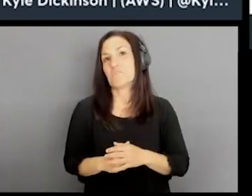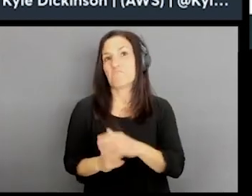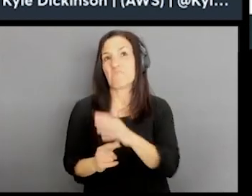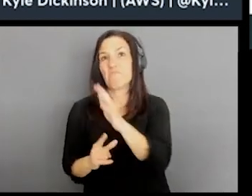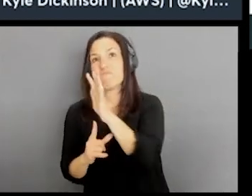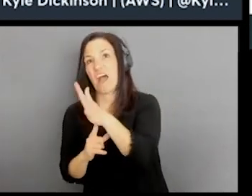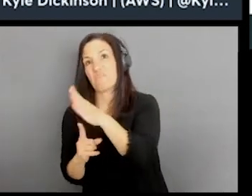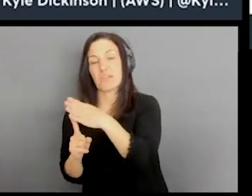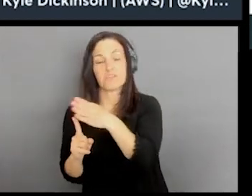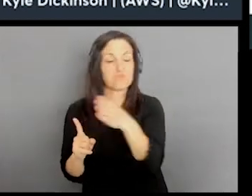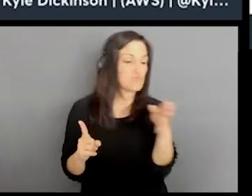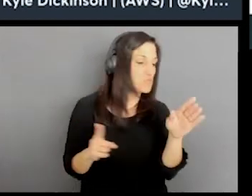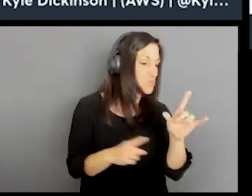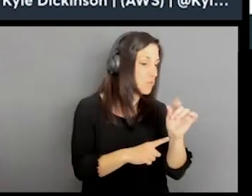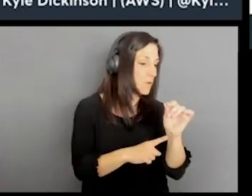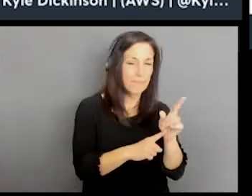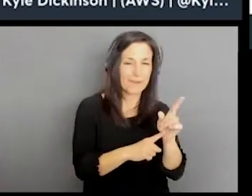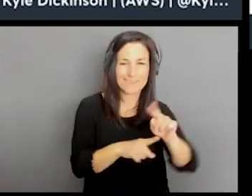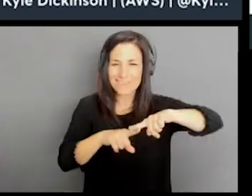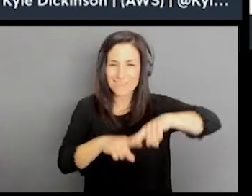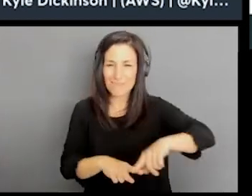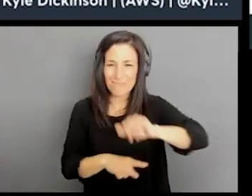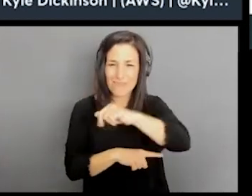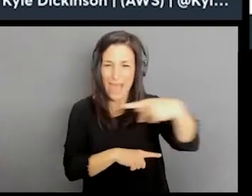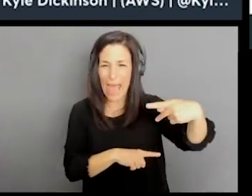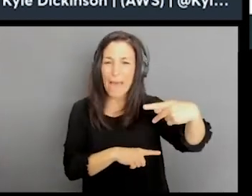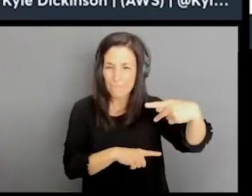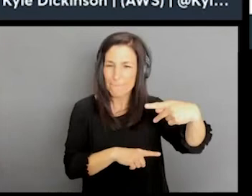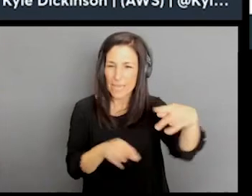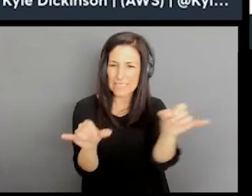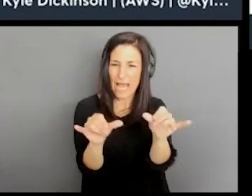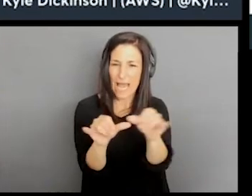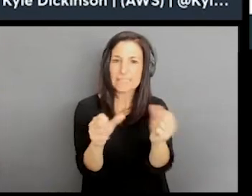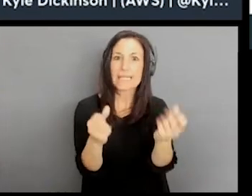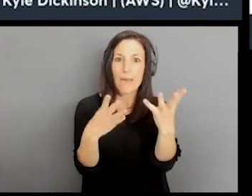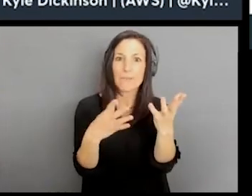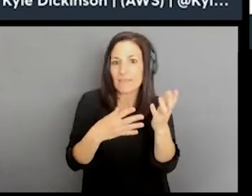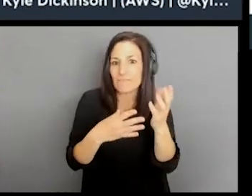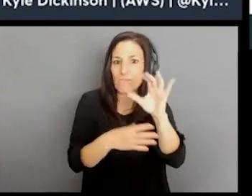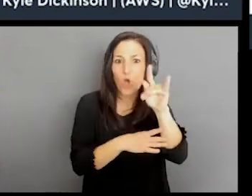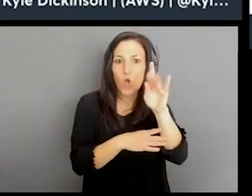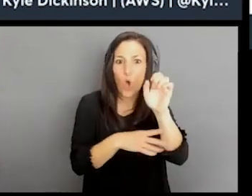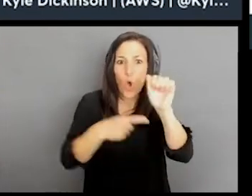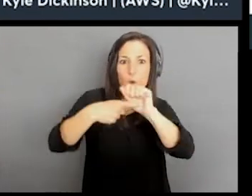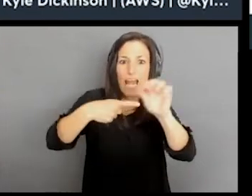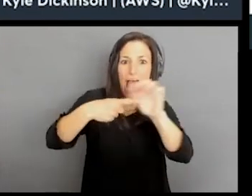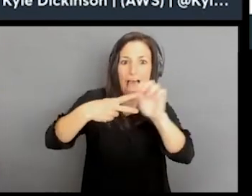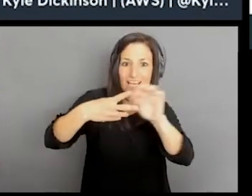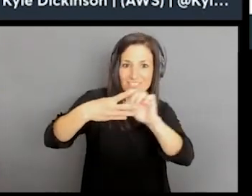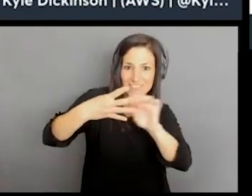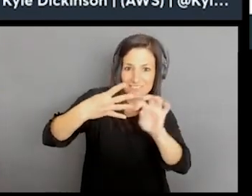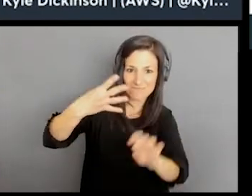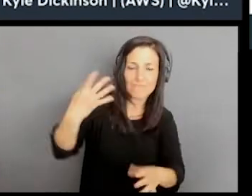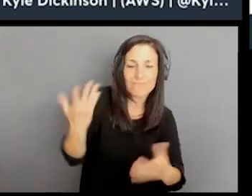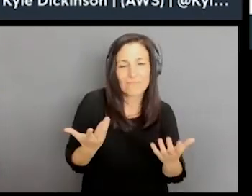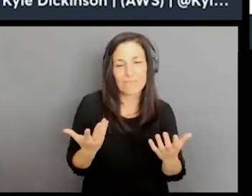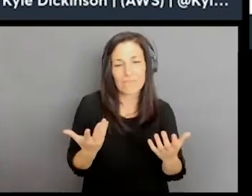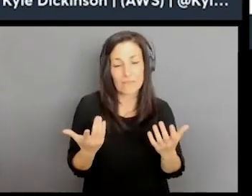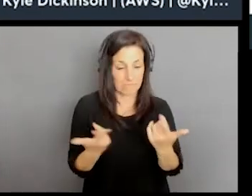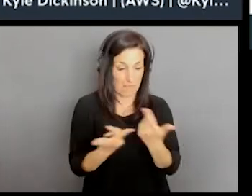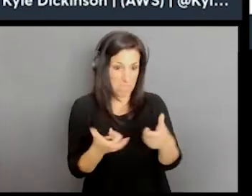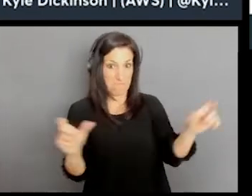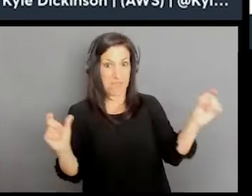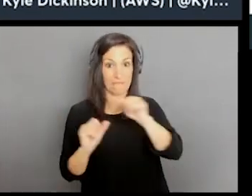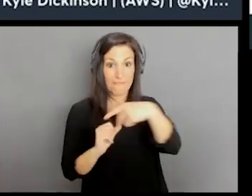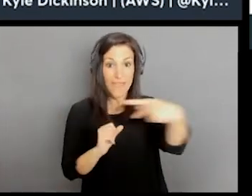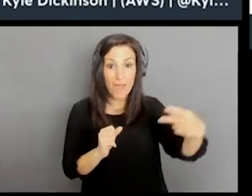the application size and the lines of code. It depends on the factors like how large your application is, what kind of system you're running